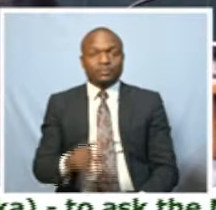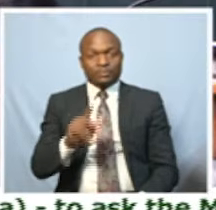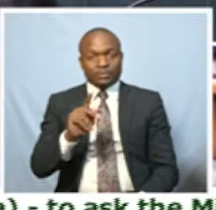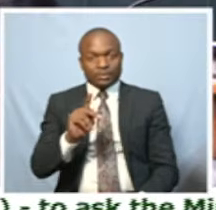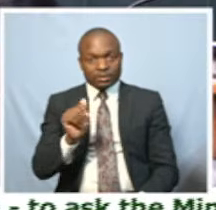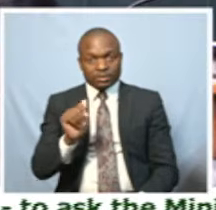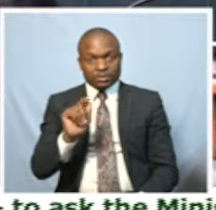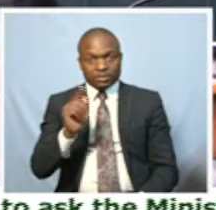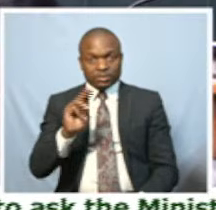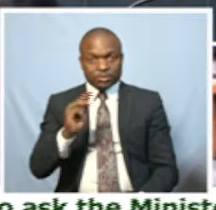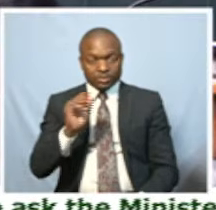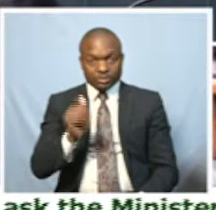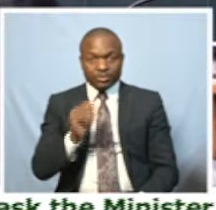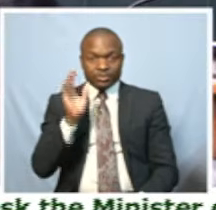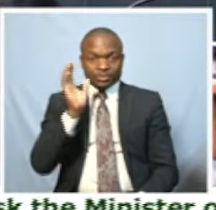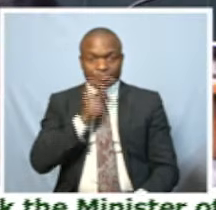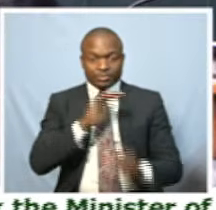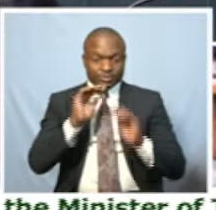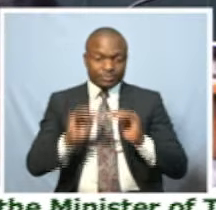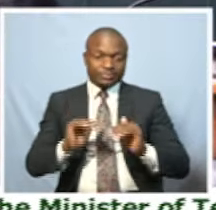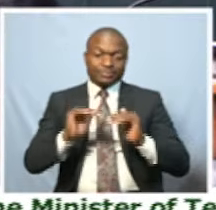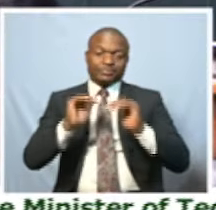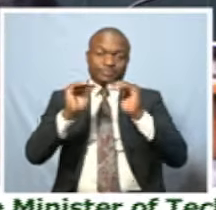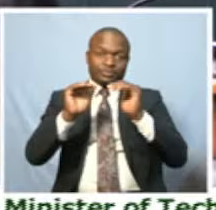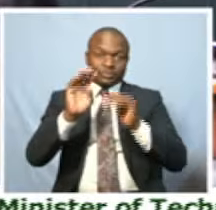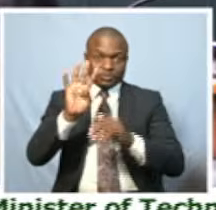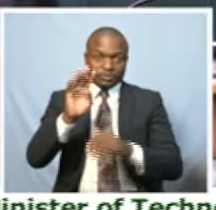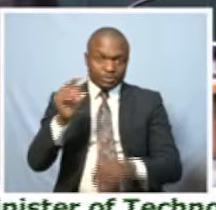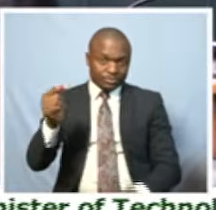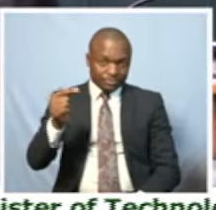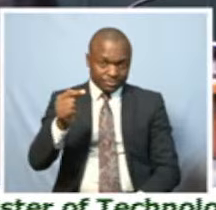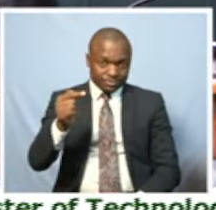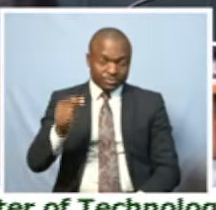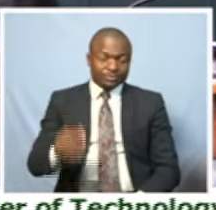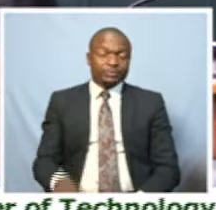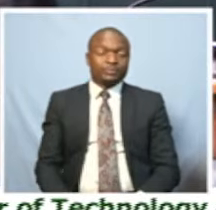Katibunga already upgraded to 4G,